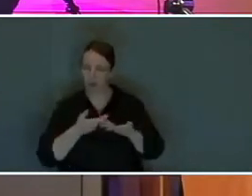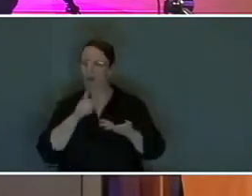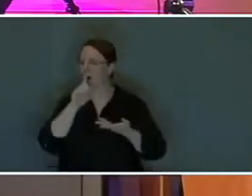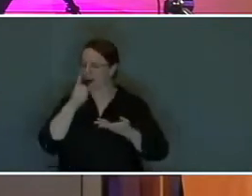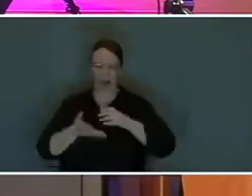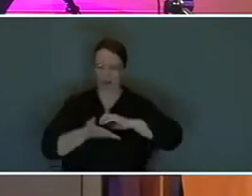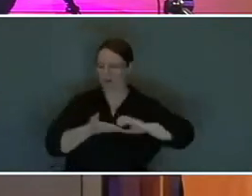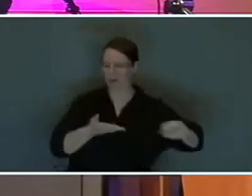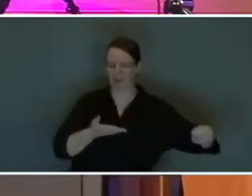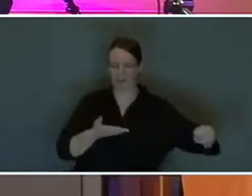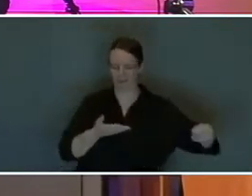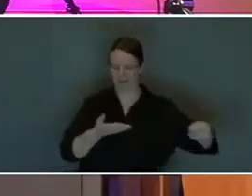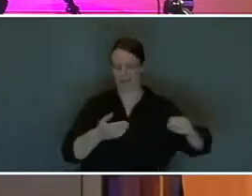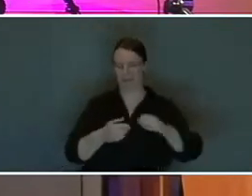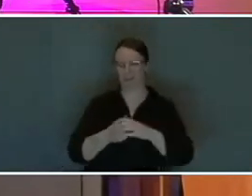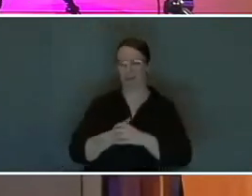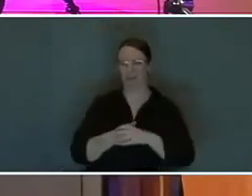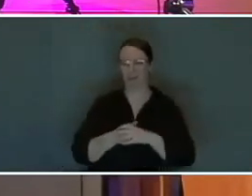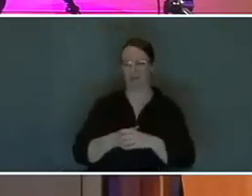away.